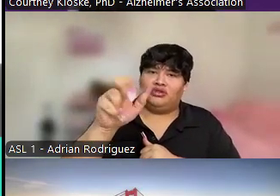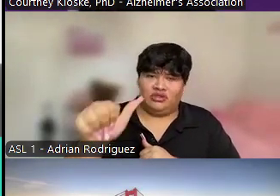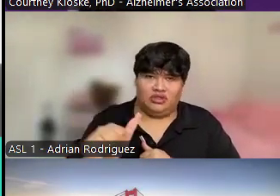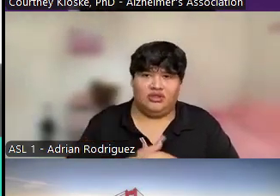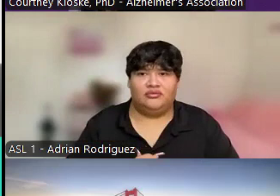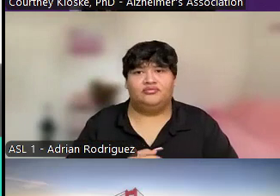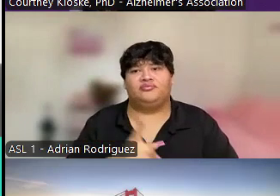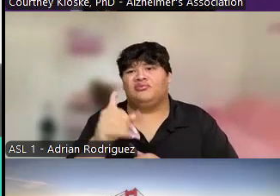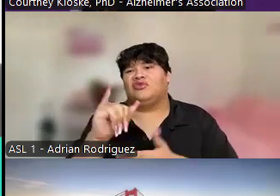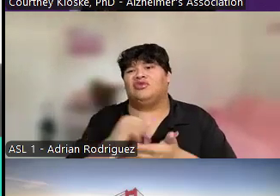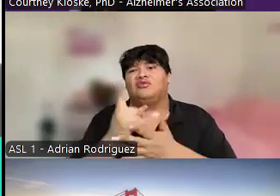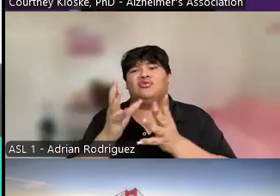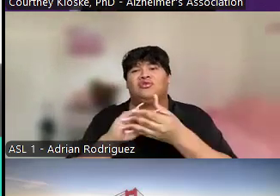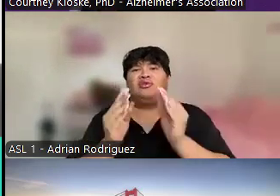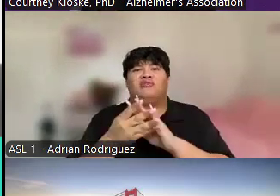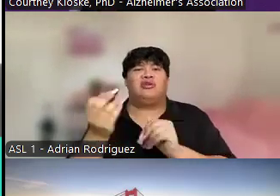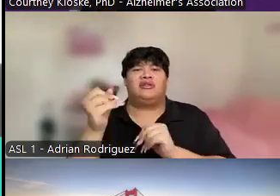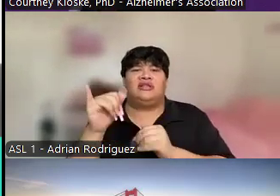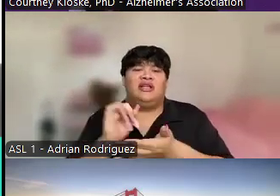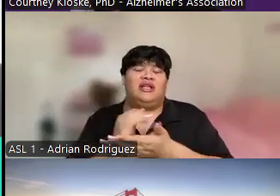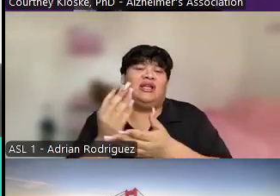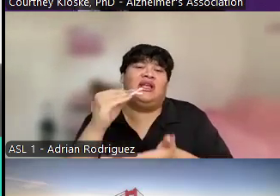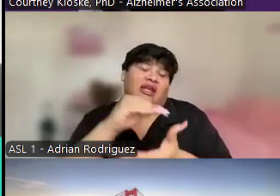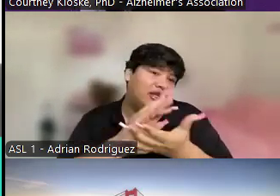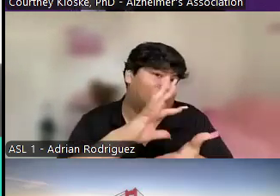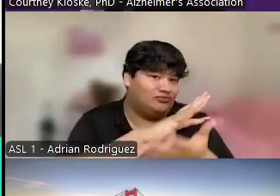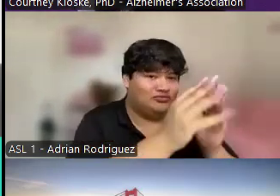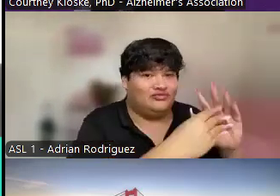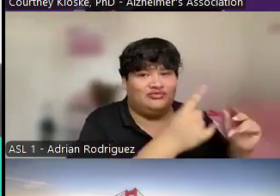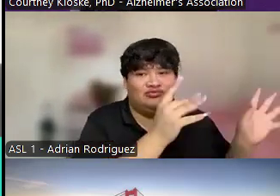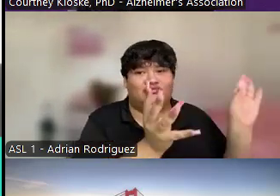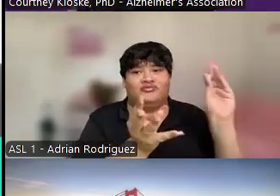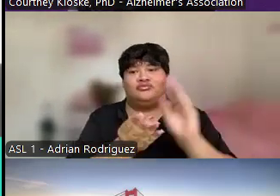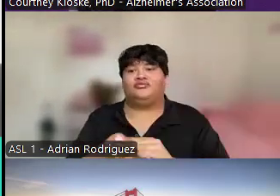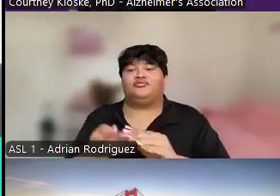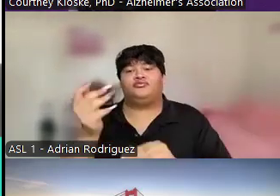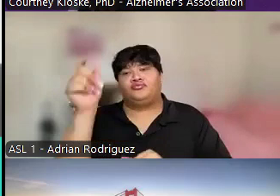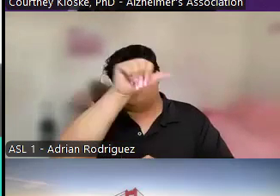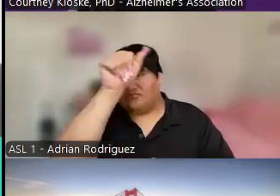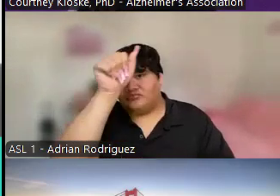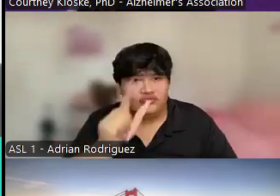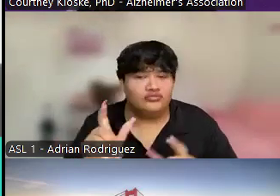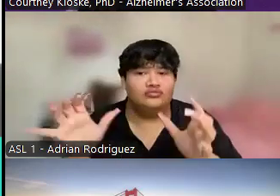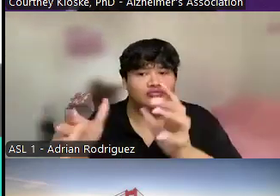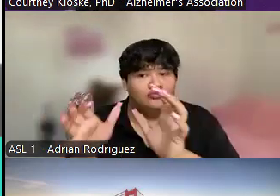summary slide. Yes. So in summary, the Alzheimer's Association is a leader